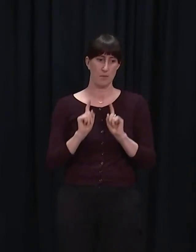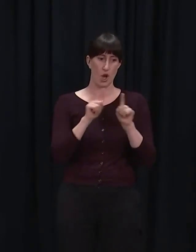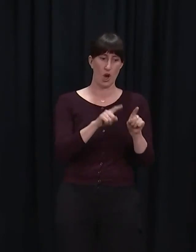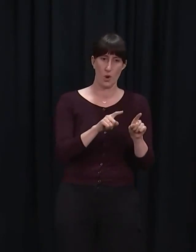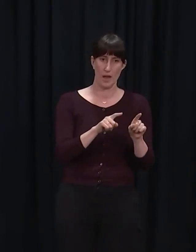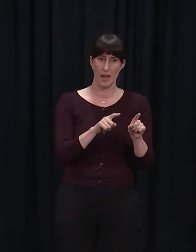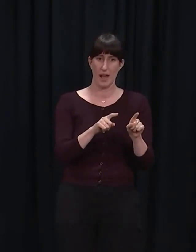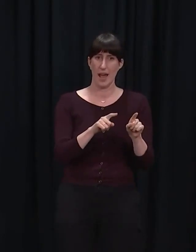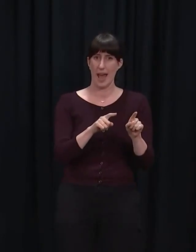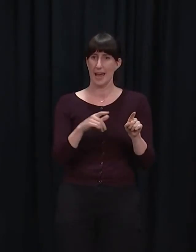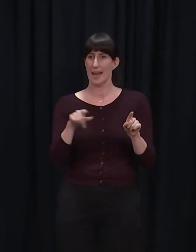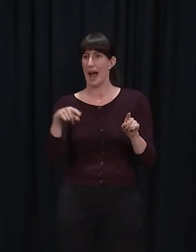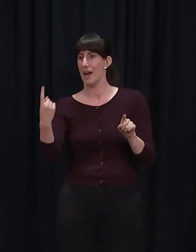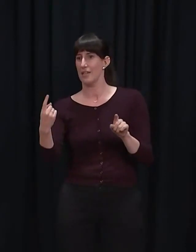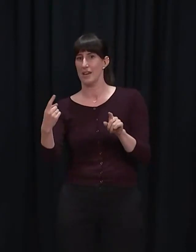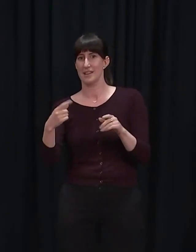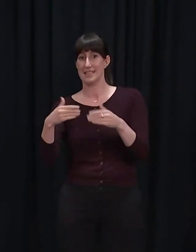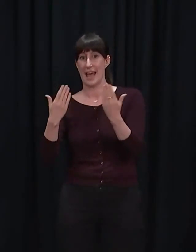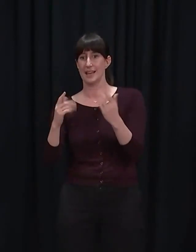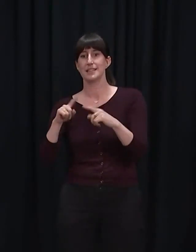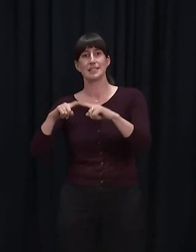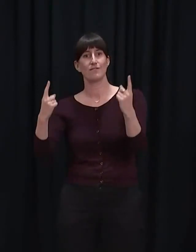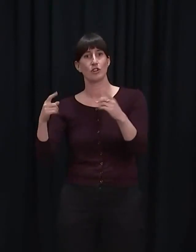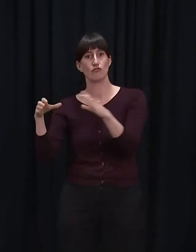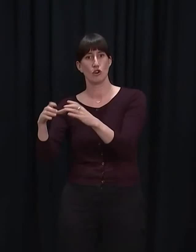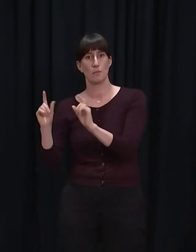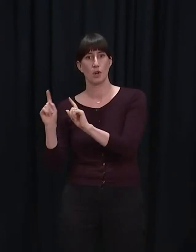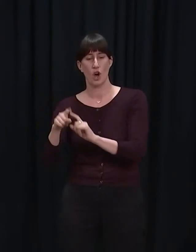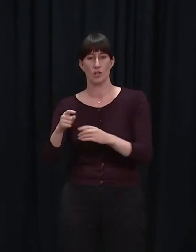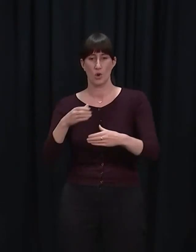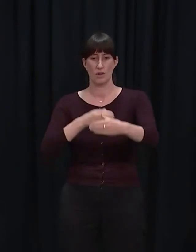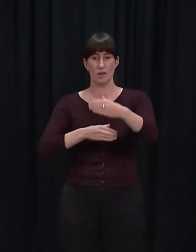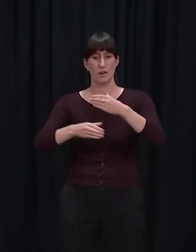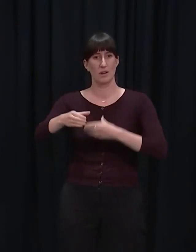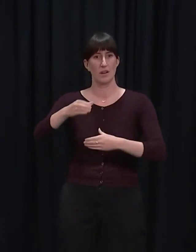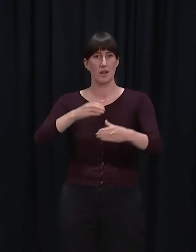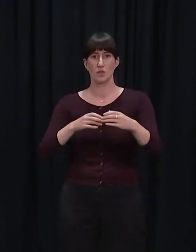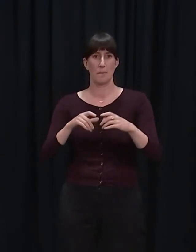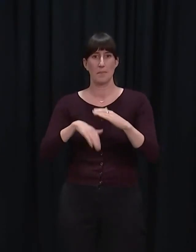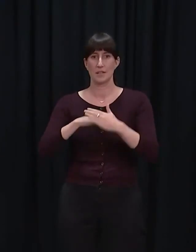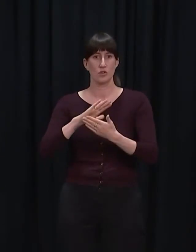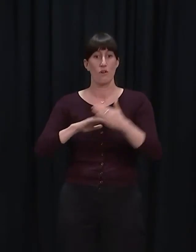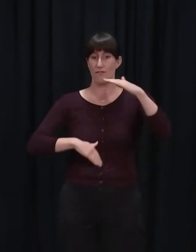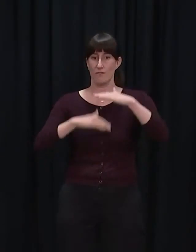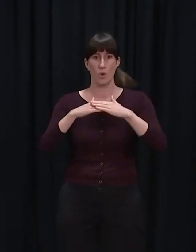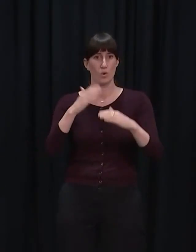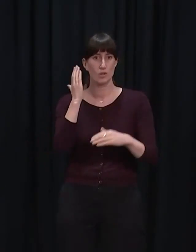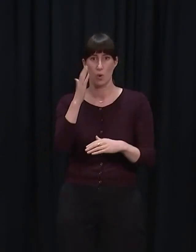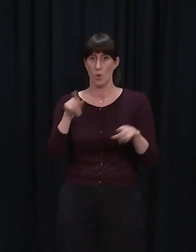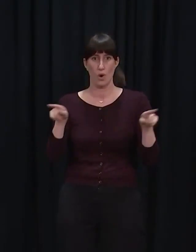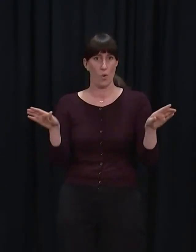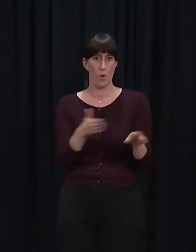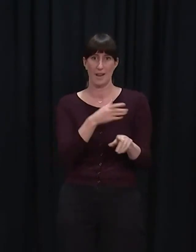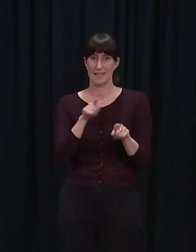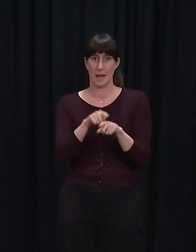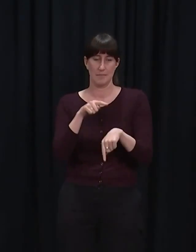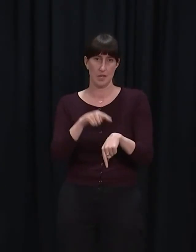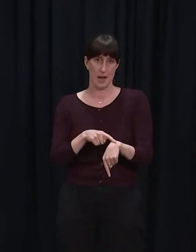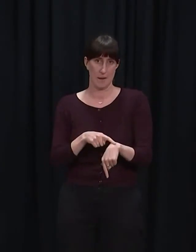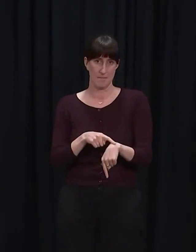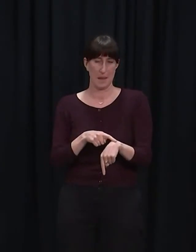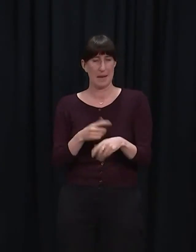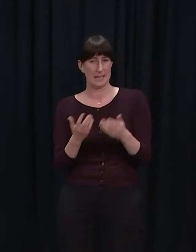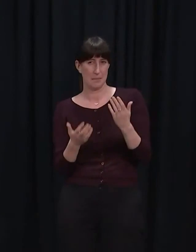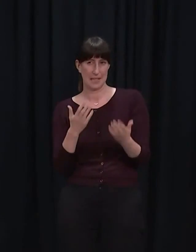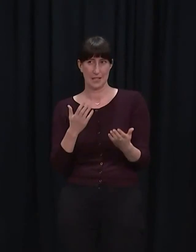more learning outside where we know the risk of the virus spreading is lower, where the weather allows for that to happen. I acknowledge